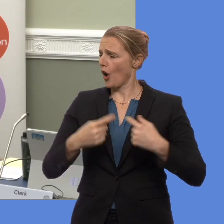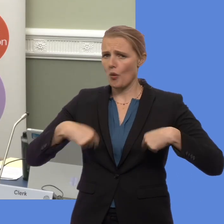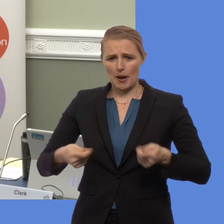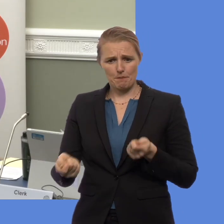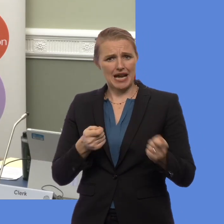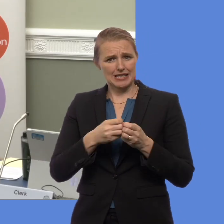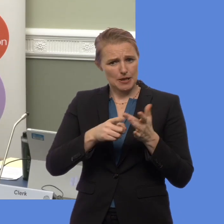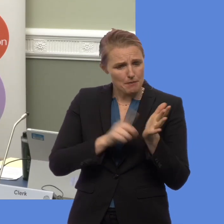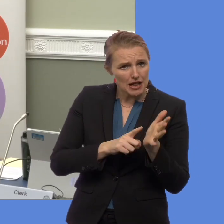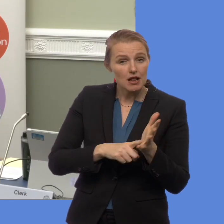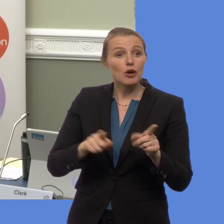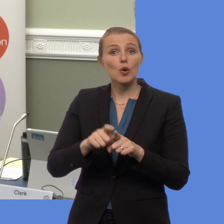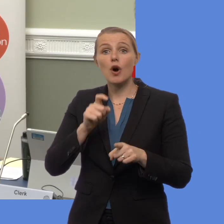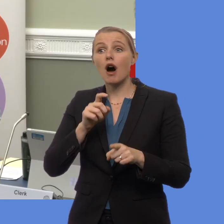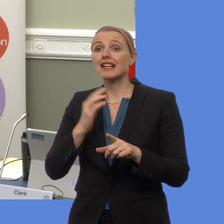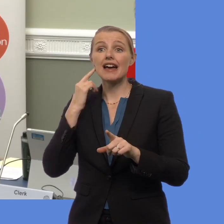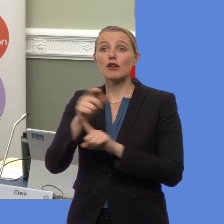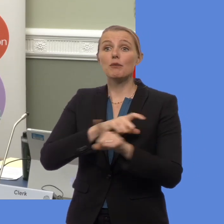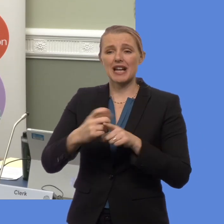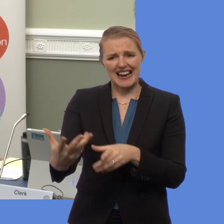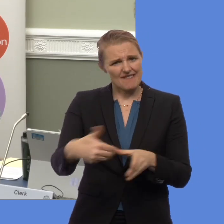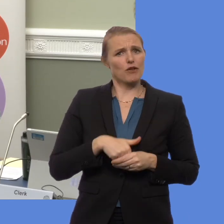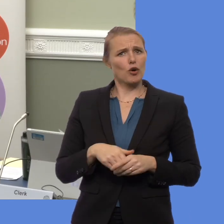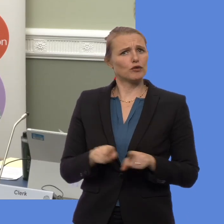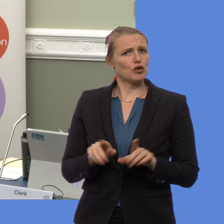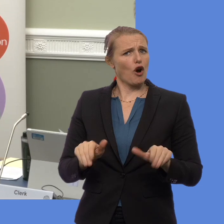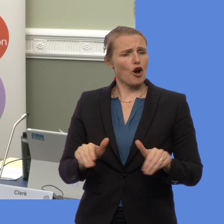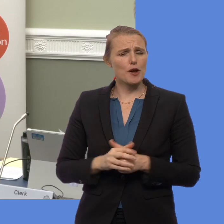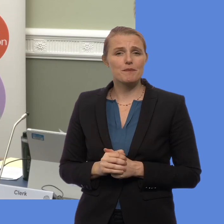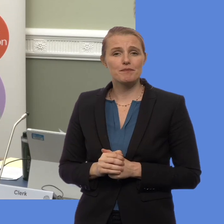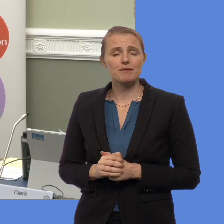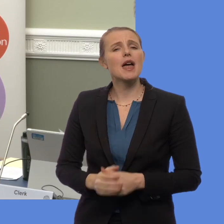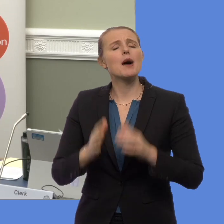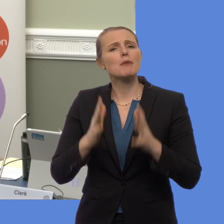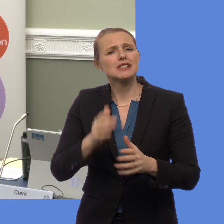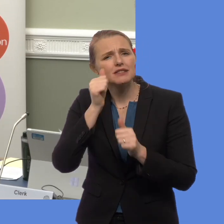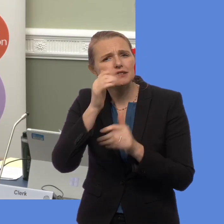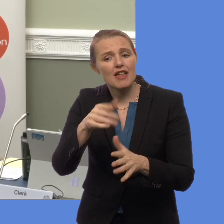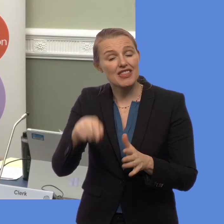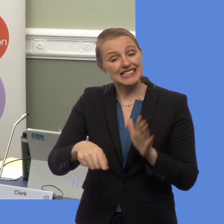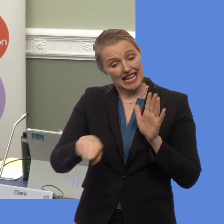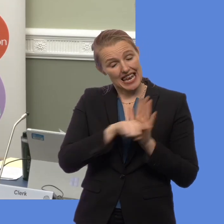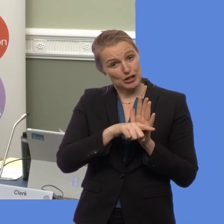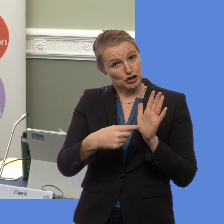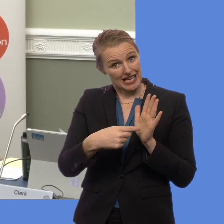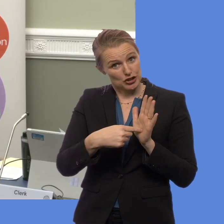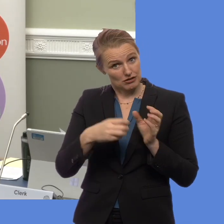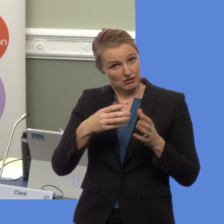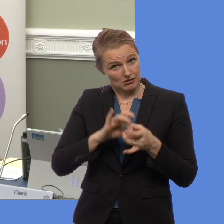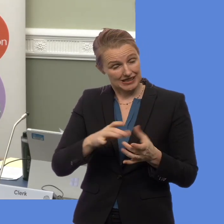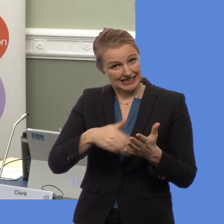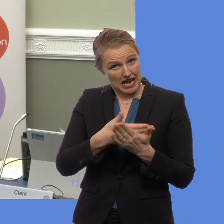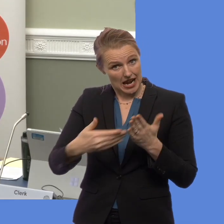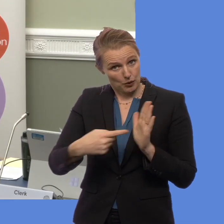and fully involved. And I just want to flag the point that this is a particular piece of legislation that is